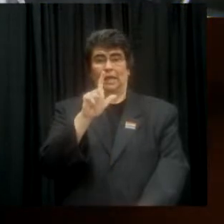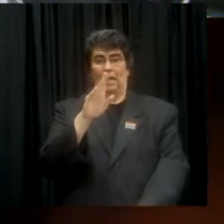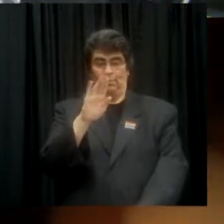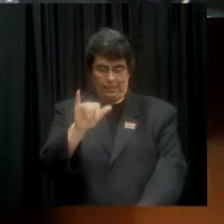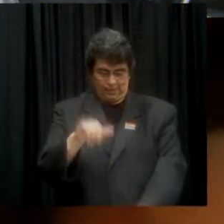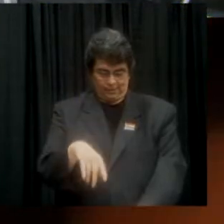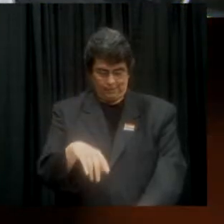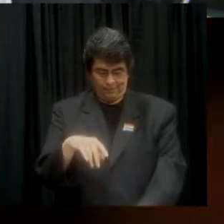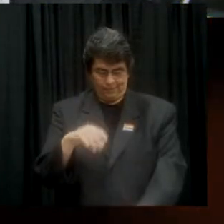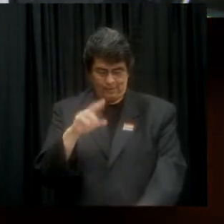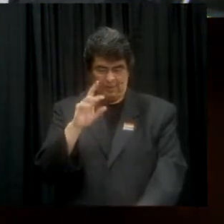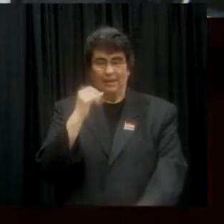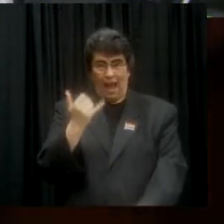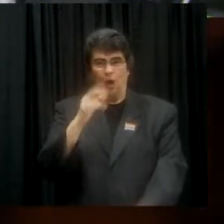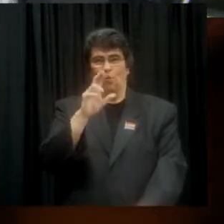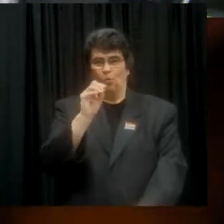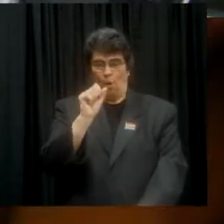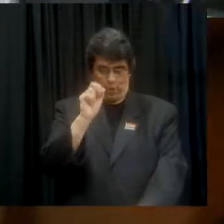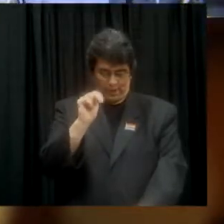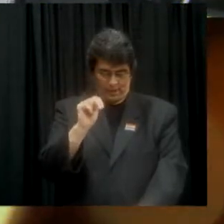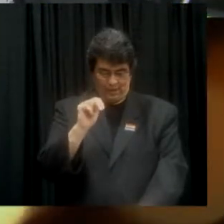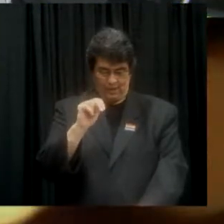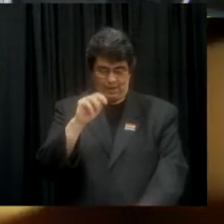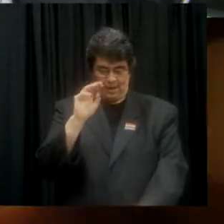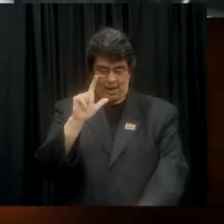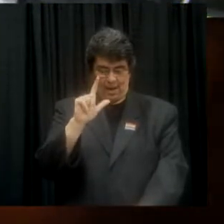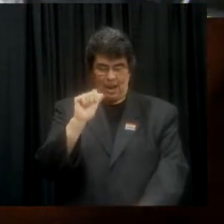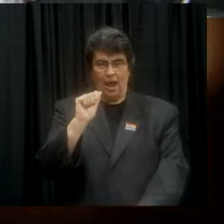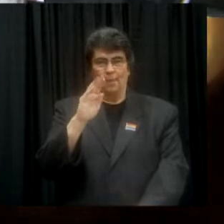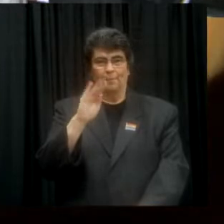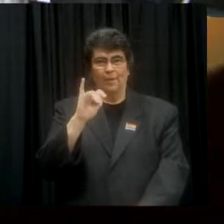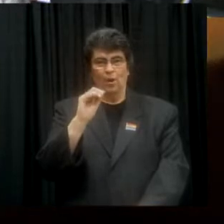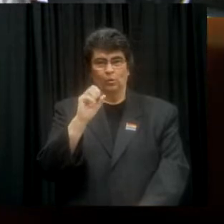Roan M. Labiosa Green.